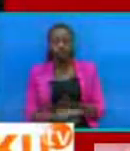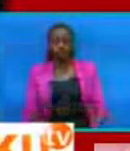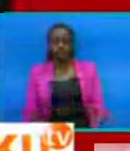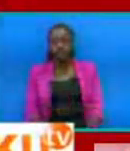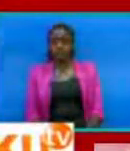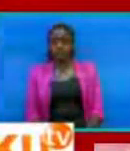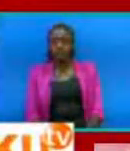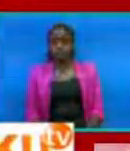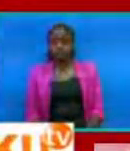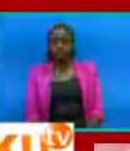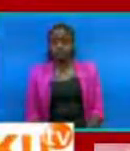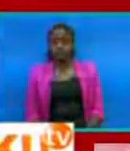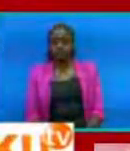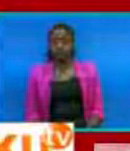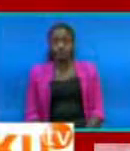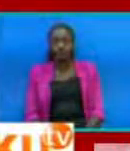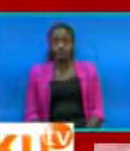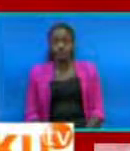Yes.